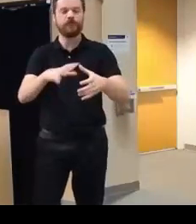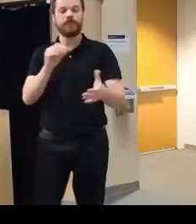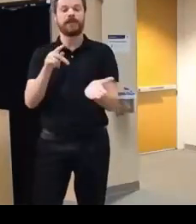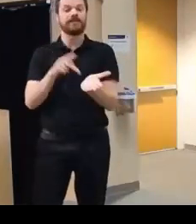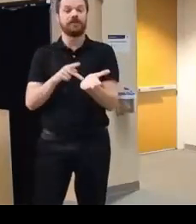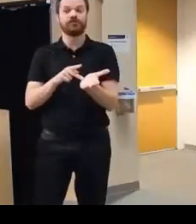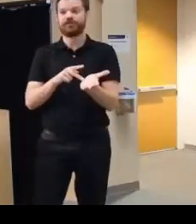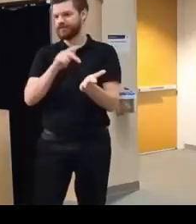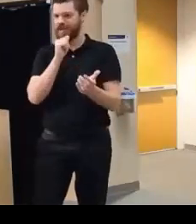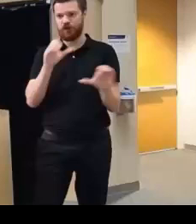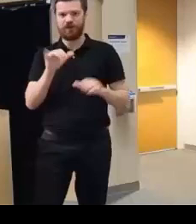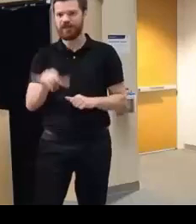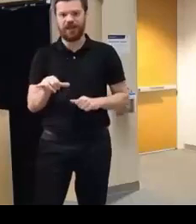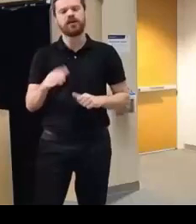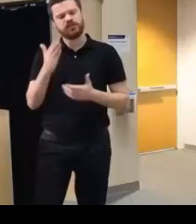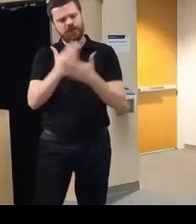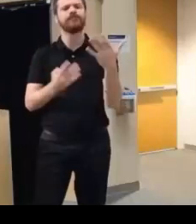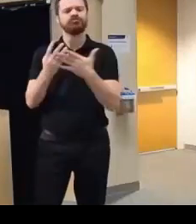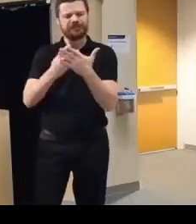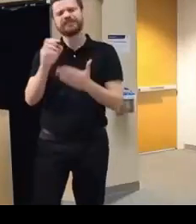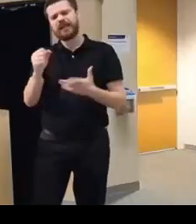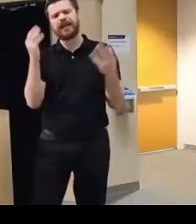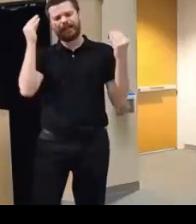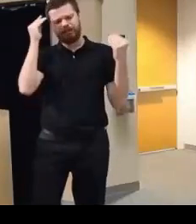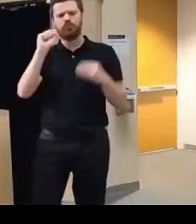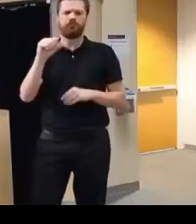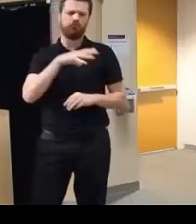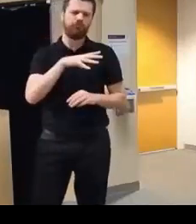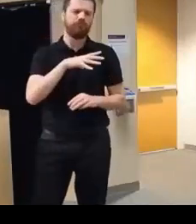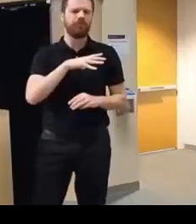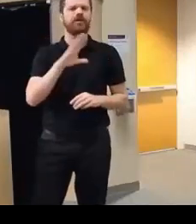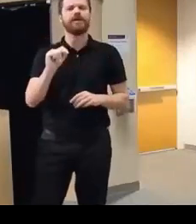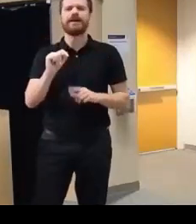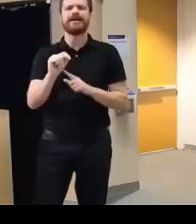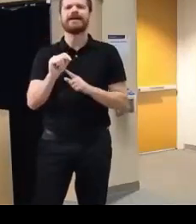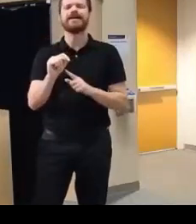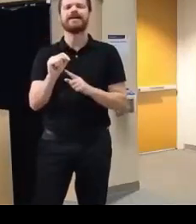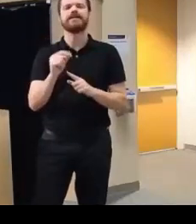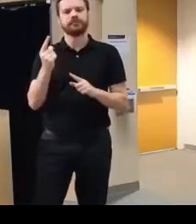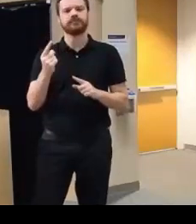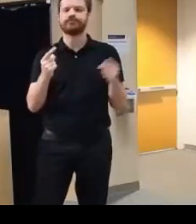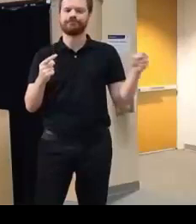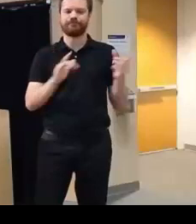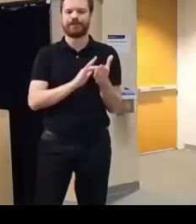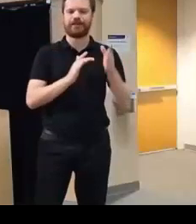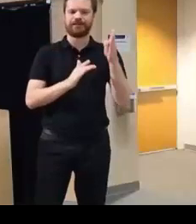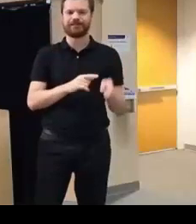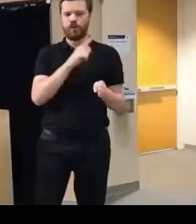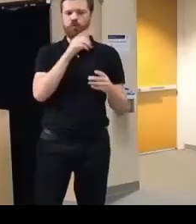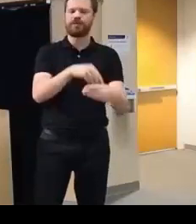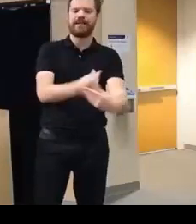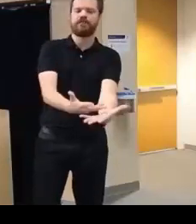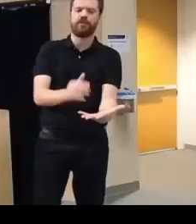psychiatrists aren't doing that. They're doing some of the screening and they're thinking about it, but it needs to be somebody on the medical side who's delivering